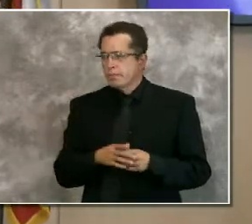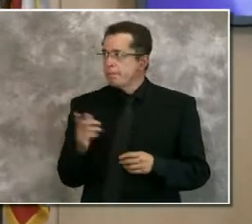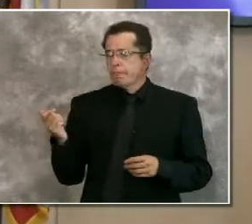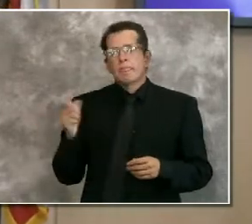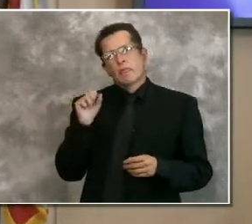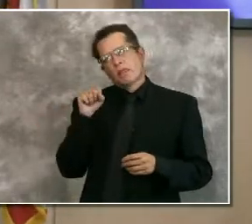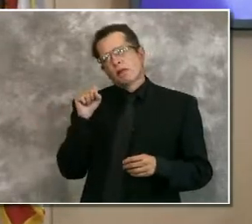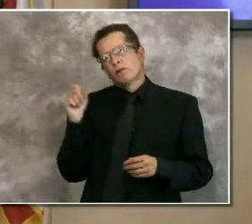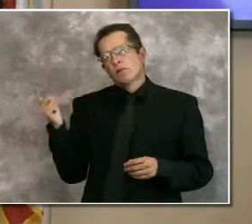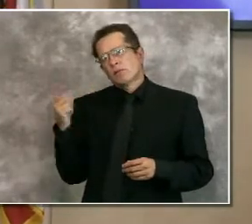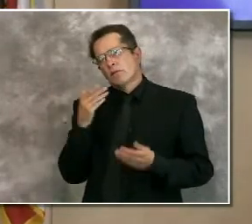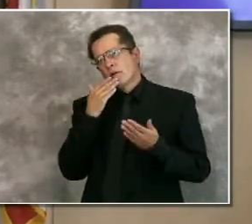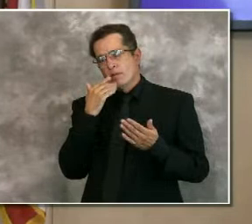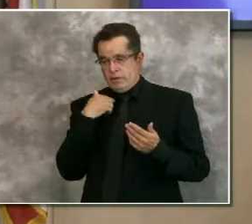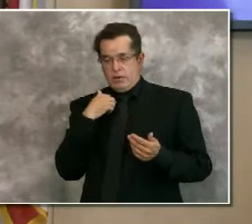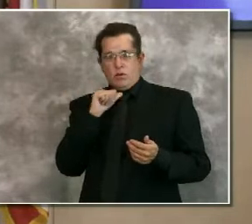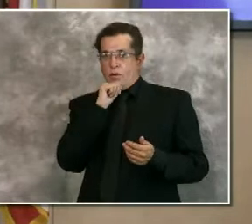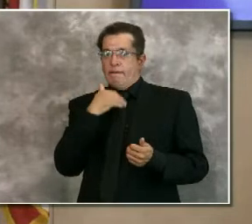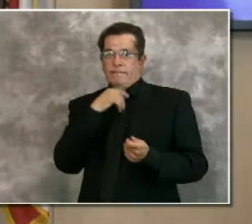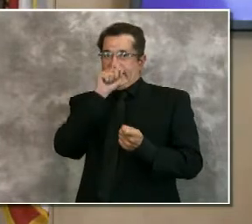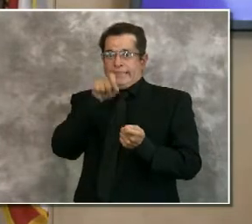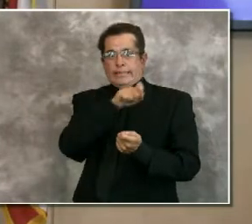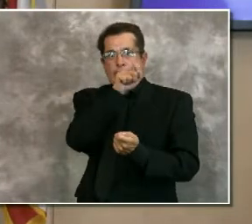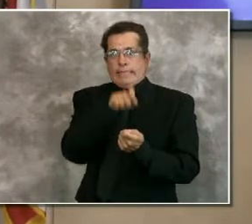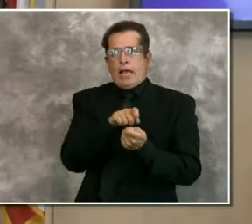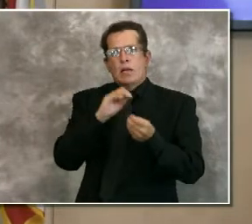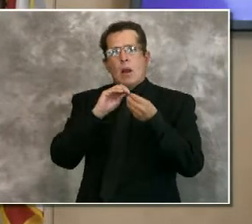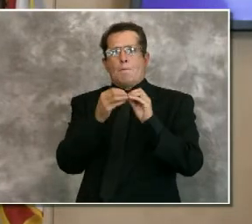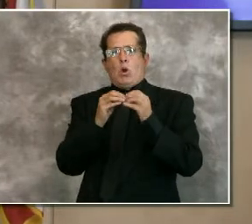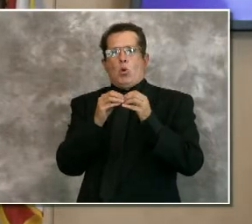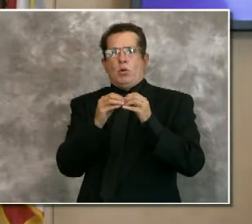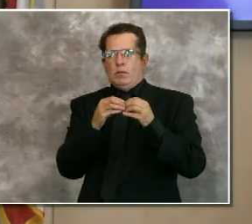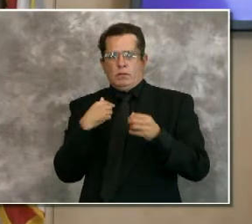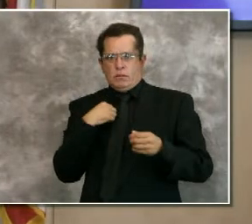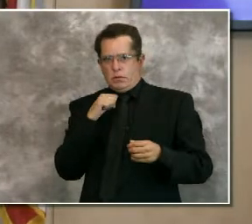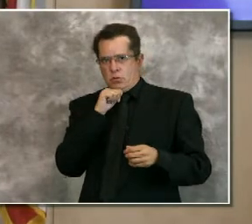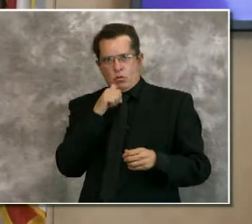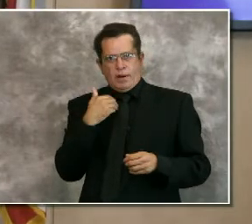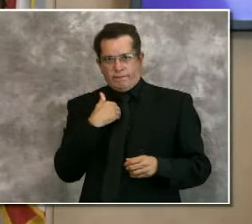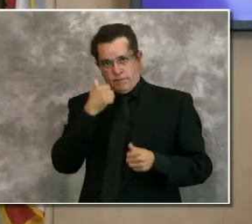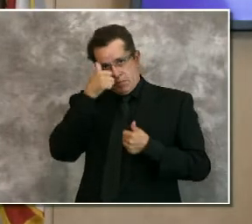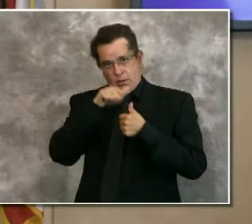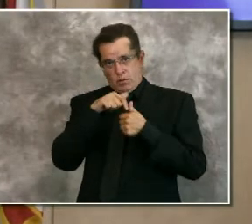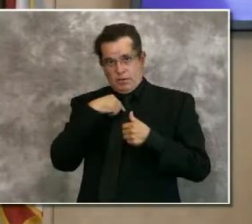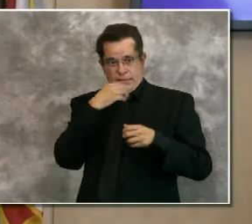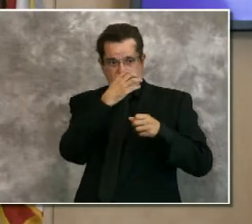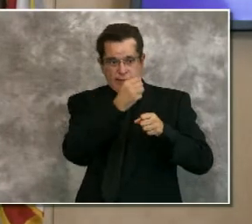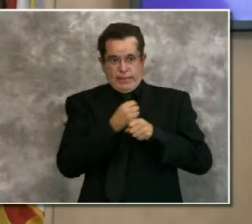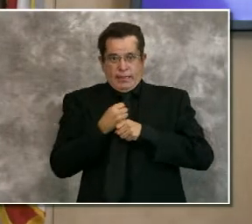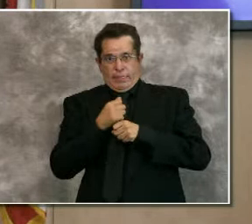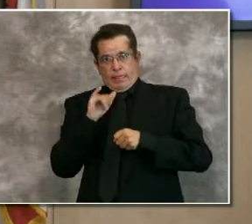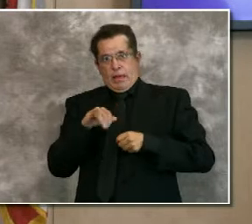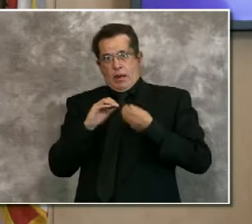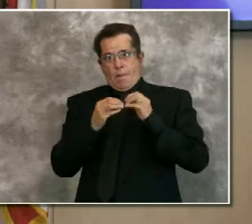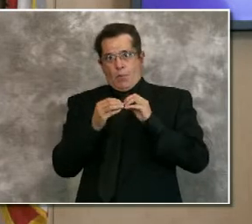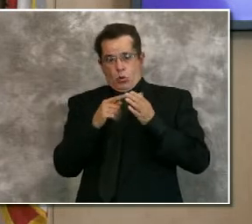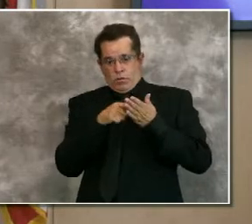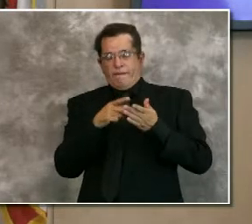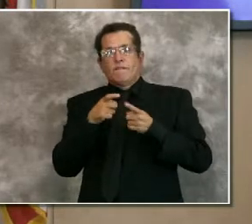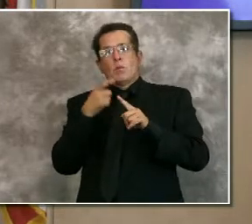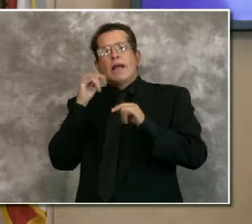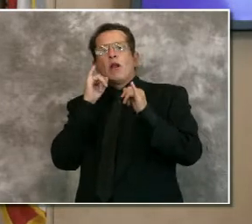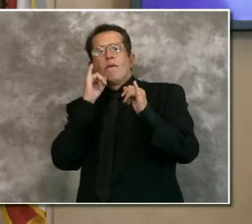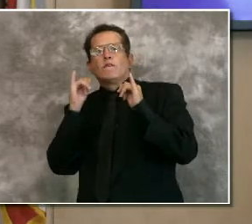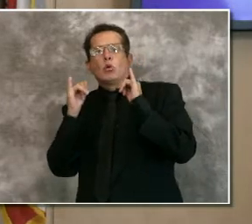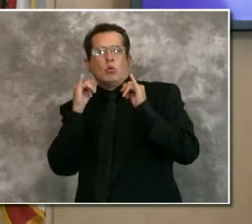Sure. We don't have an exact number. Again, remember that the information that we get from interviews